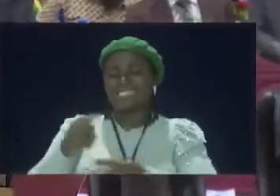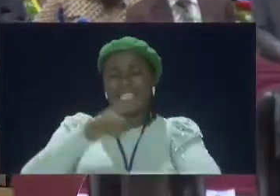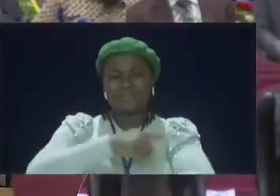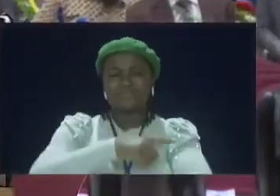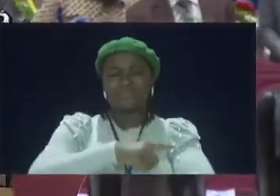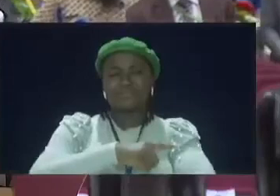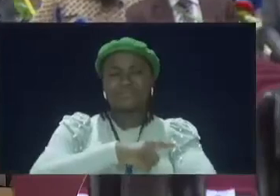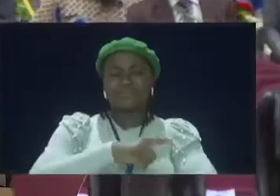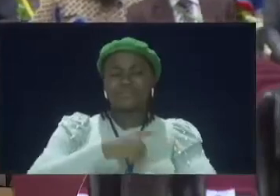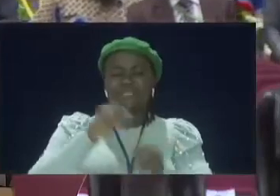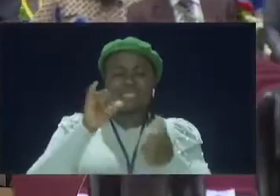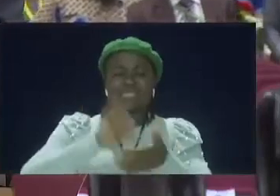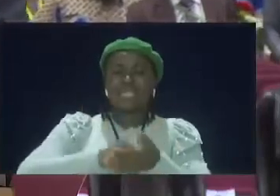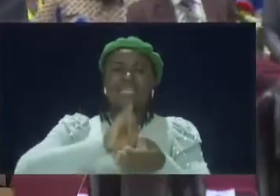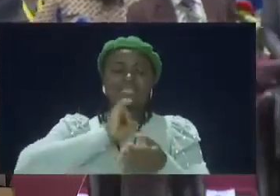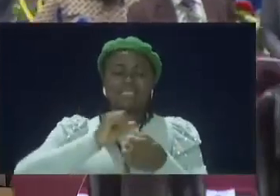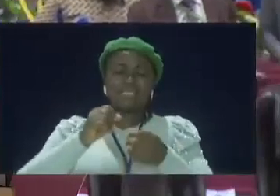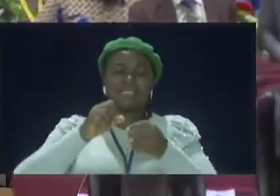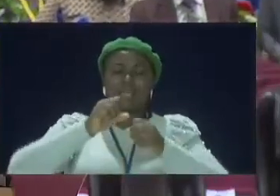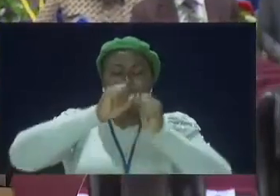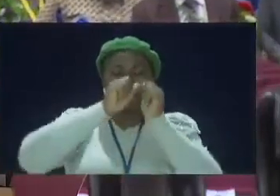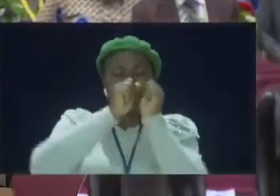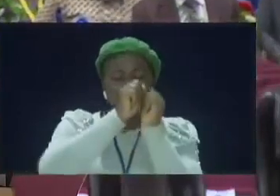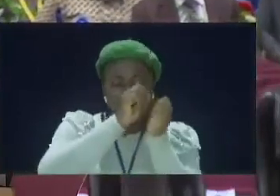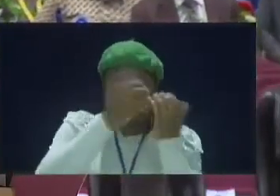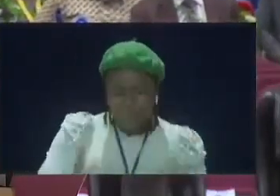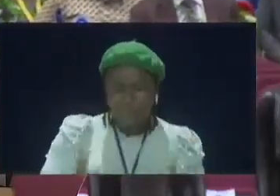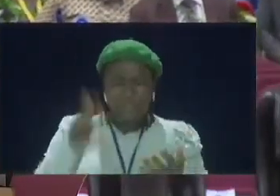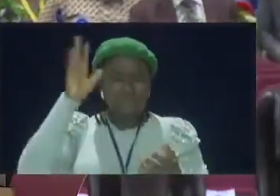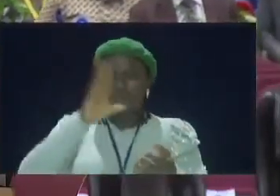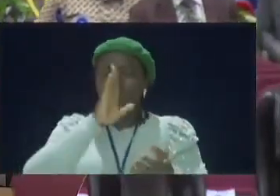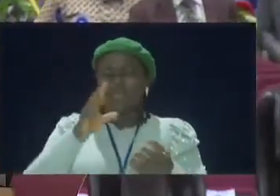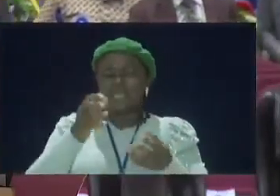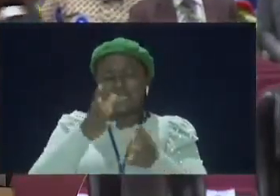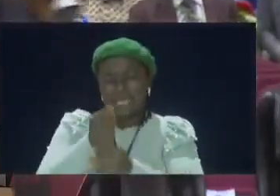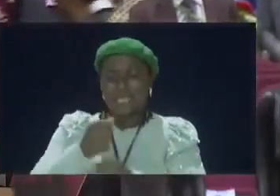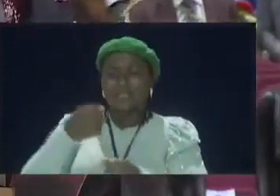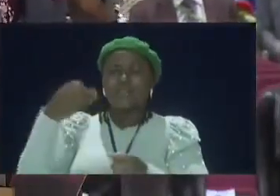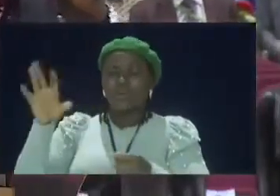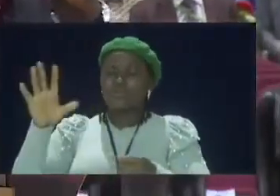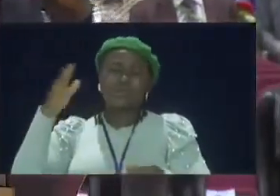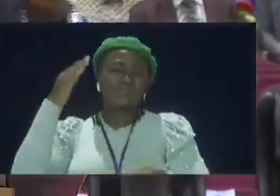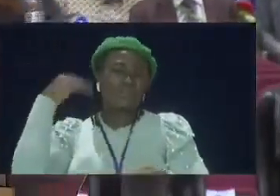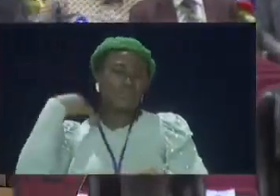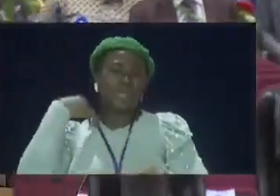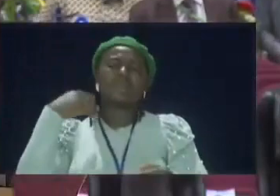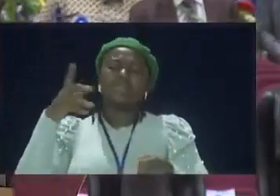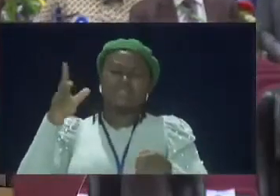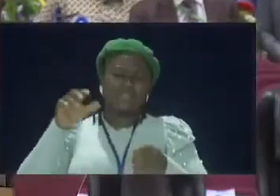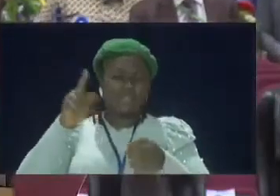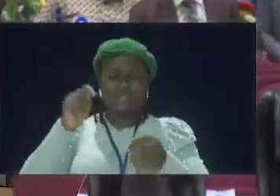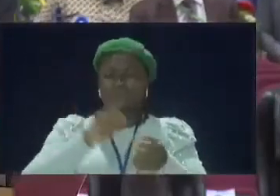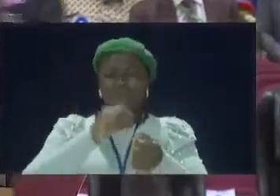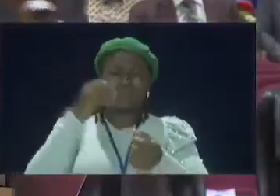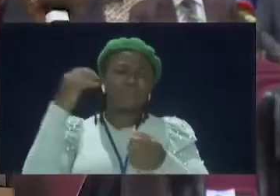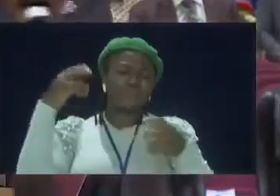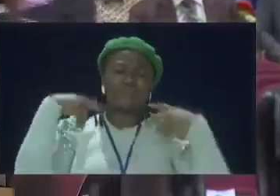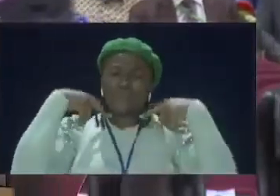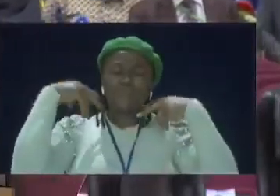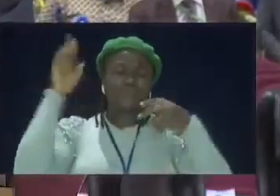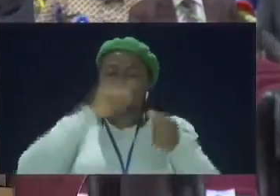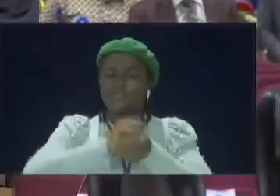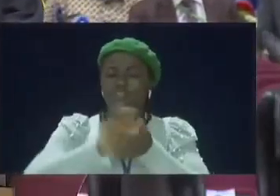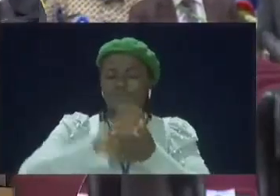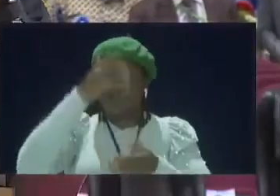his burden shall be taken from off your shoulders and his yoke from off your neck, and the yoke shall be destroyed because of the anointing. On